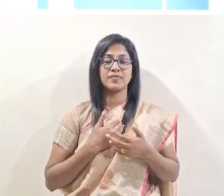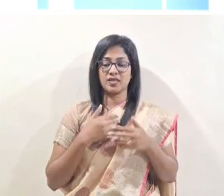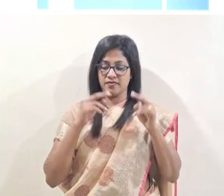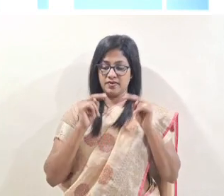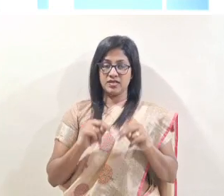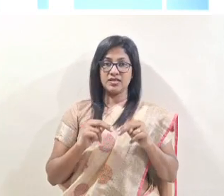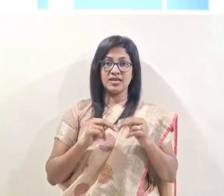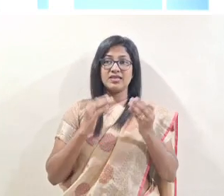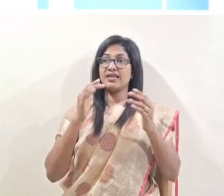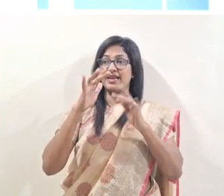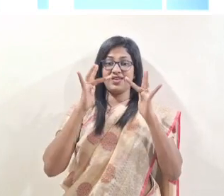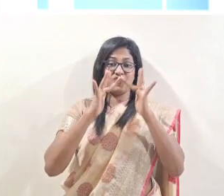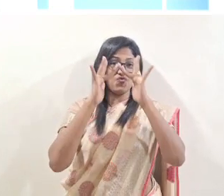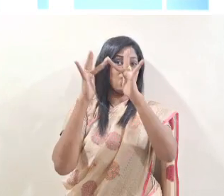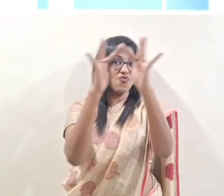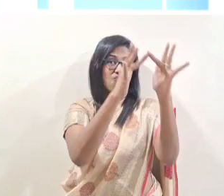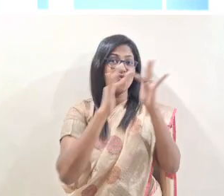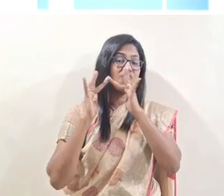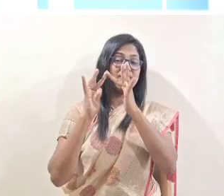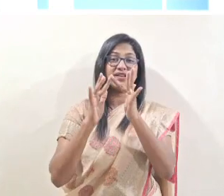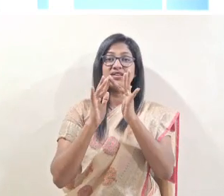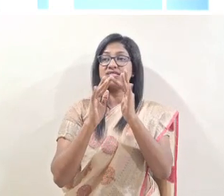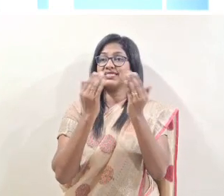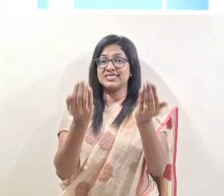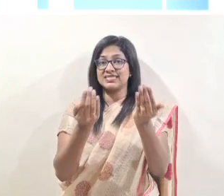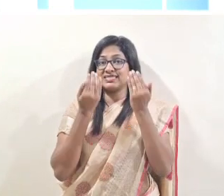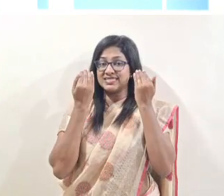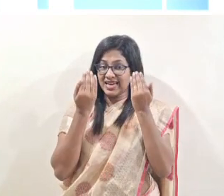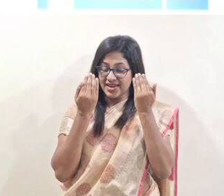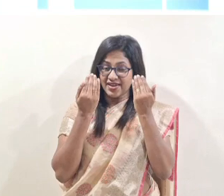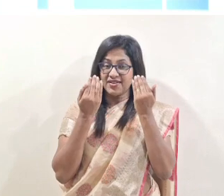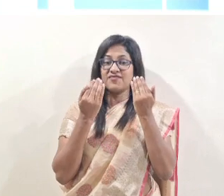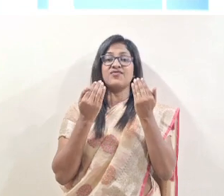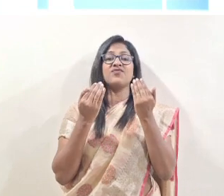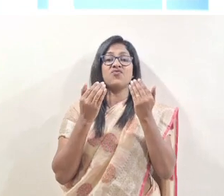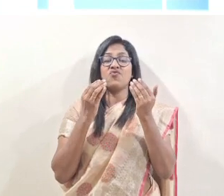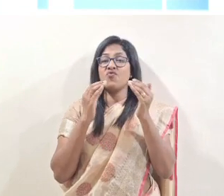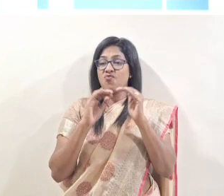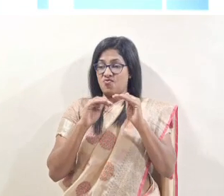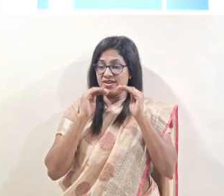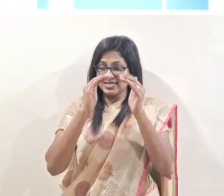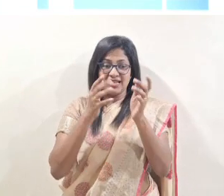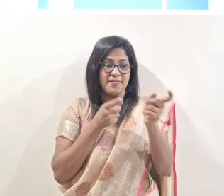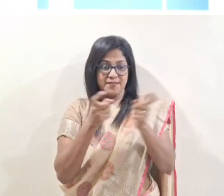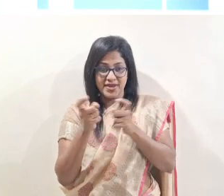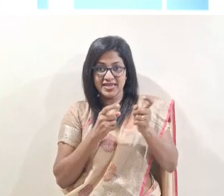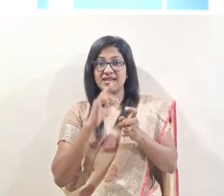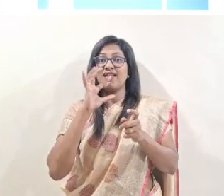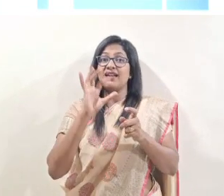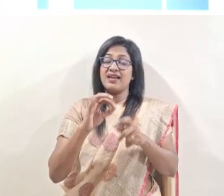require a secured connection for onboard maintenance and connection for onboard maintenance in real time.